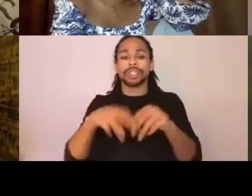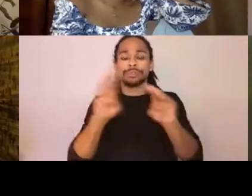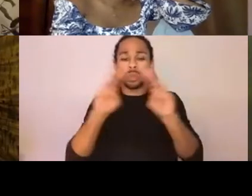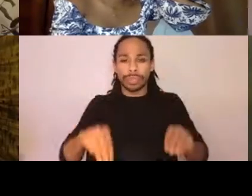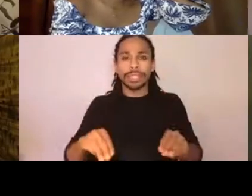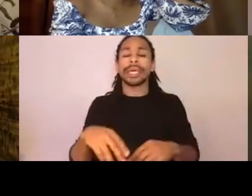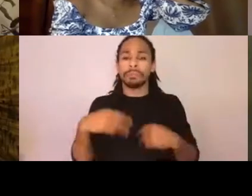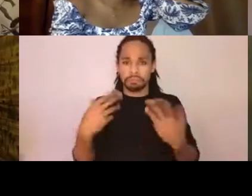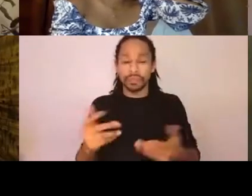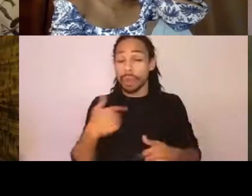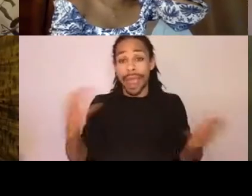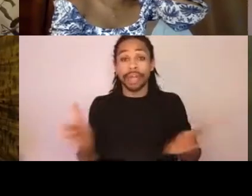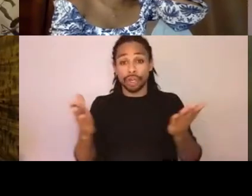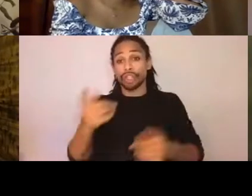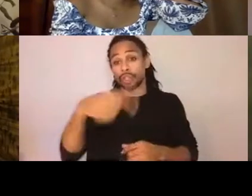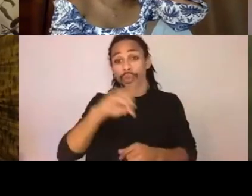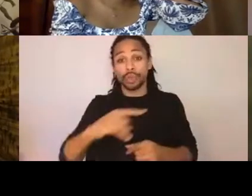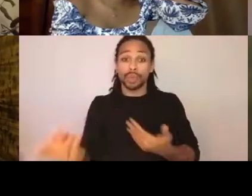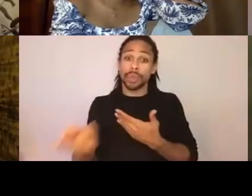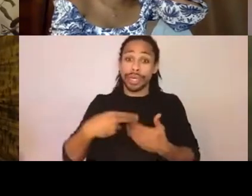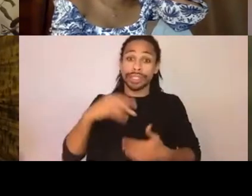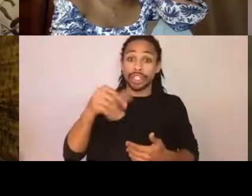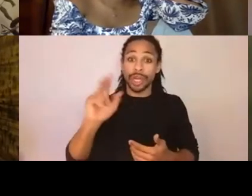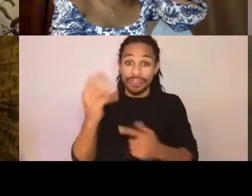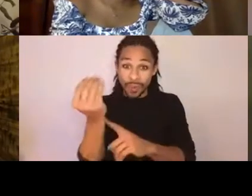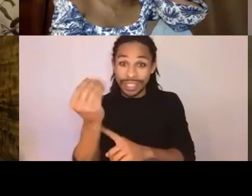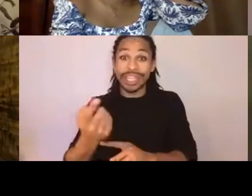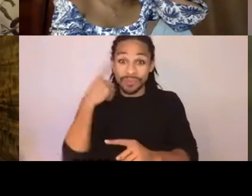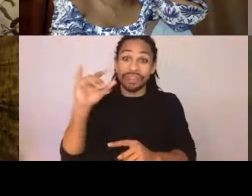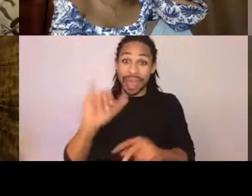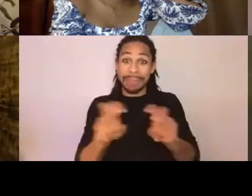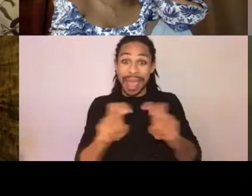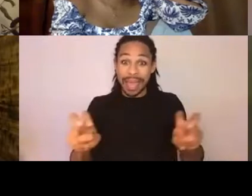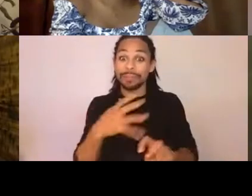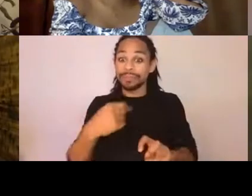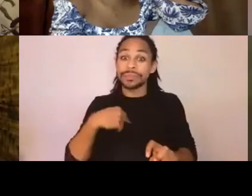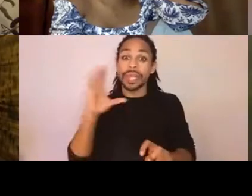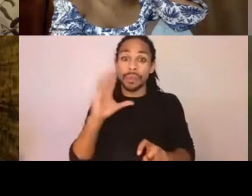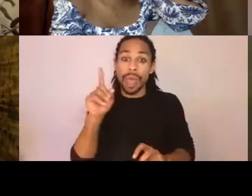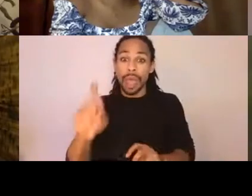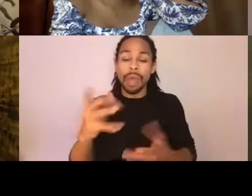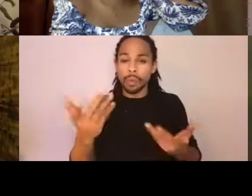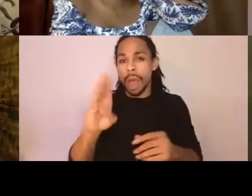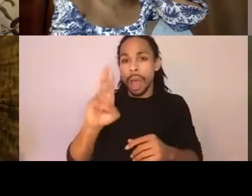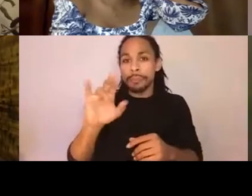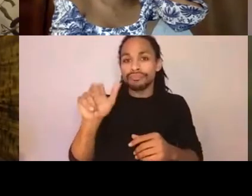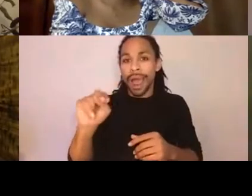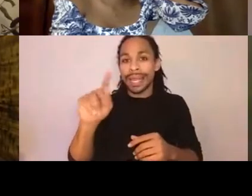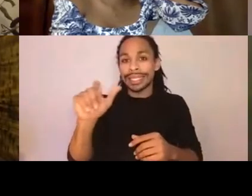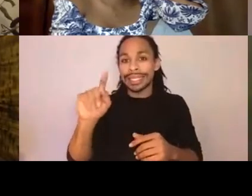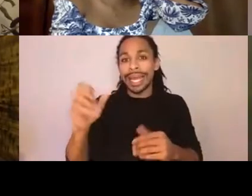you to join us on January 14th for that panel. But I'm going to pose this. Brian Tate had an